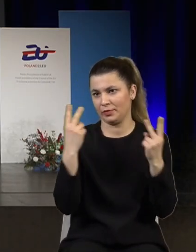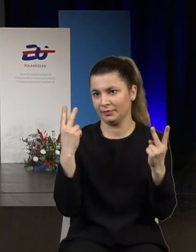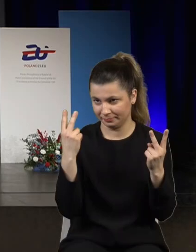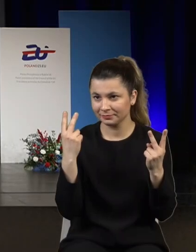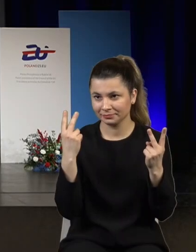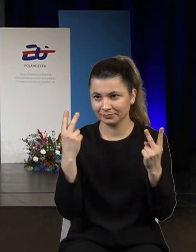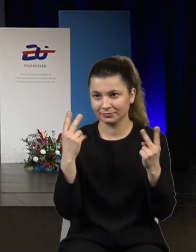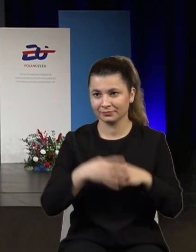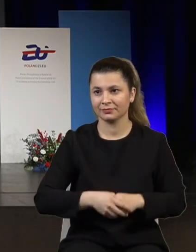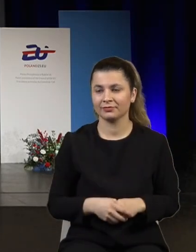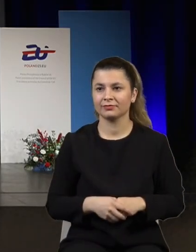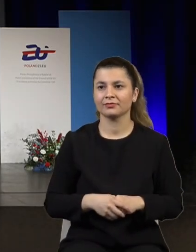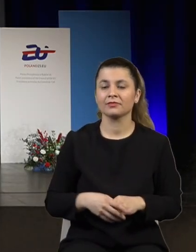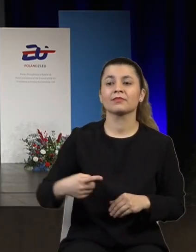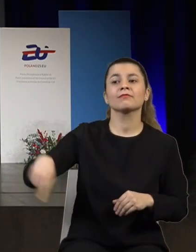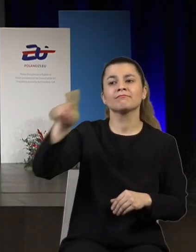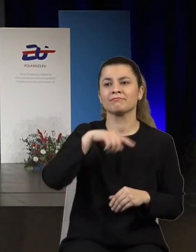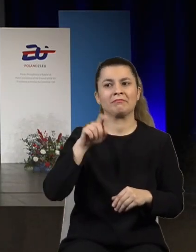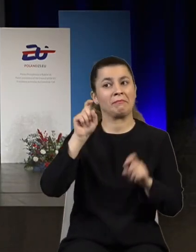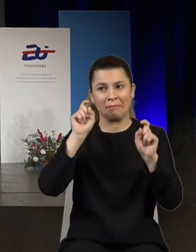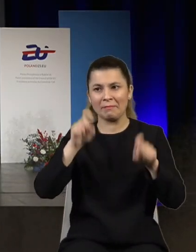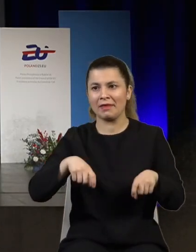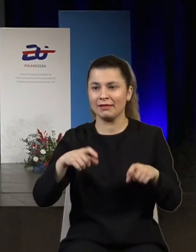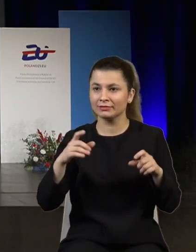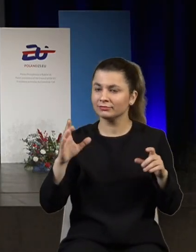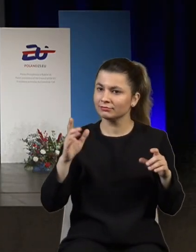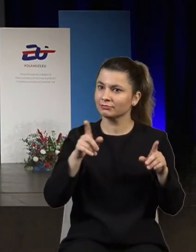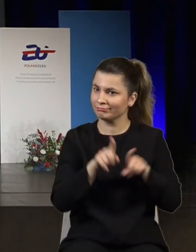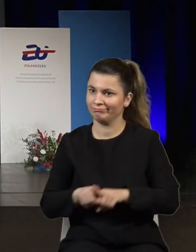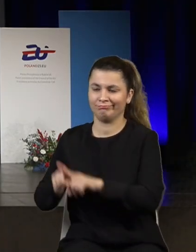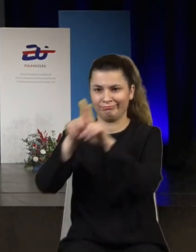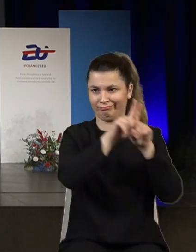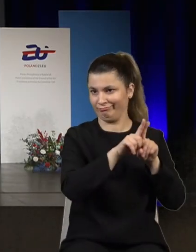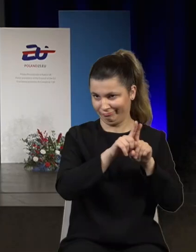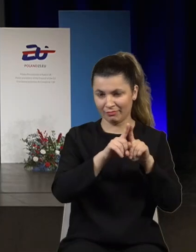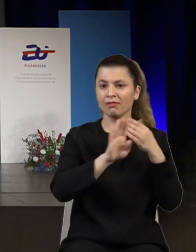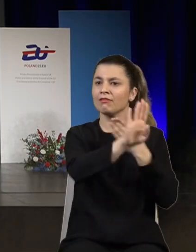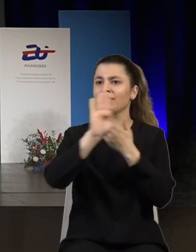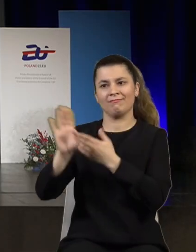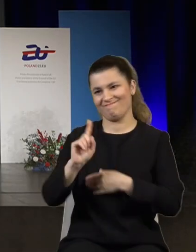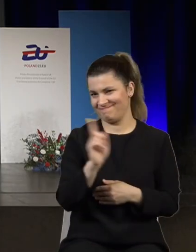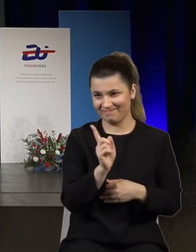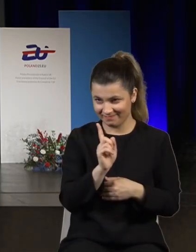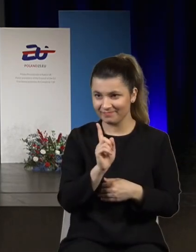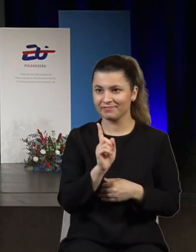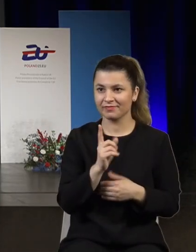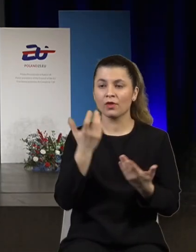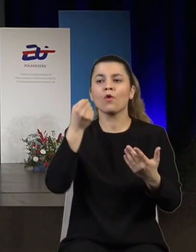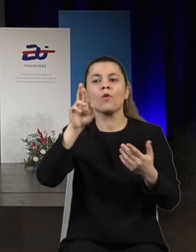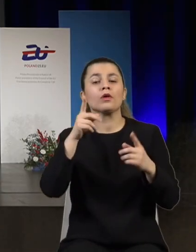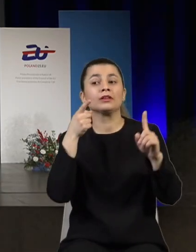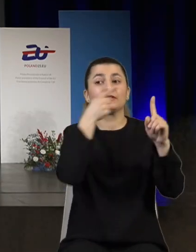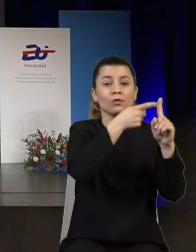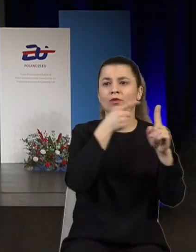different priorities of transport competing between itself. I mean, what is more important for transport? Do we need a sustainable network? Do we